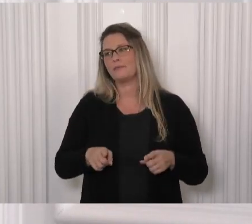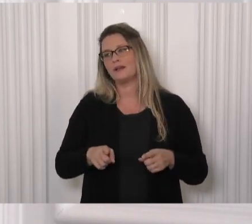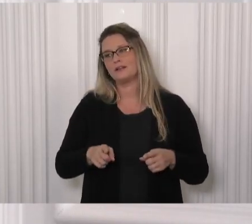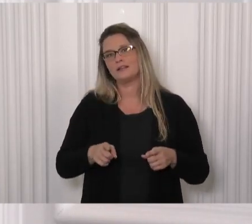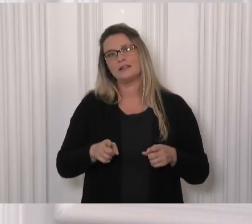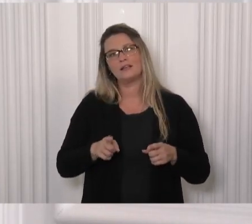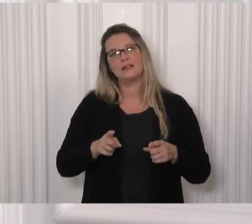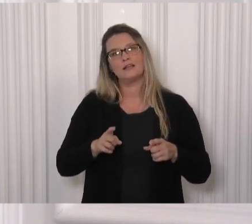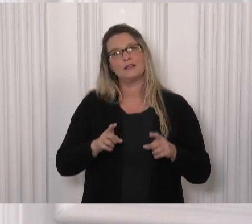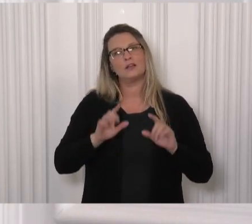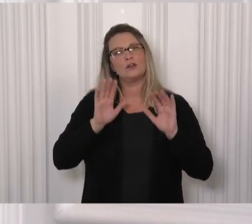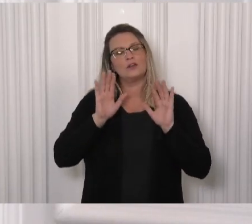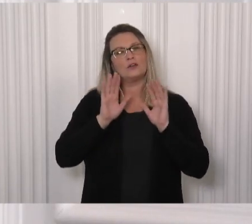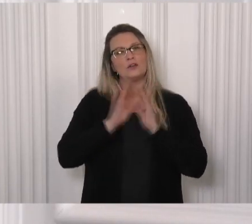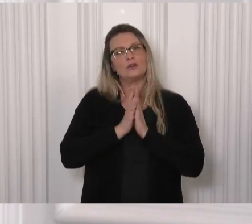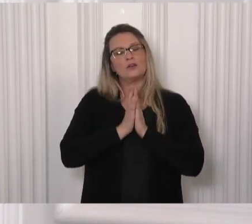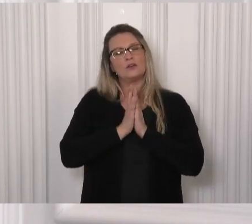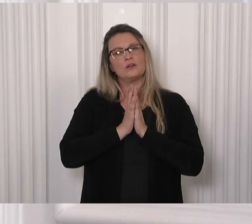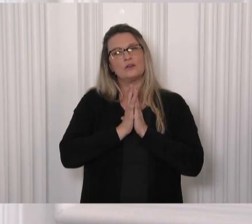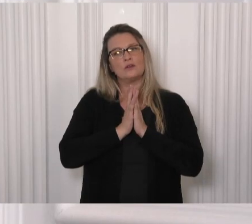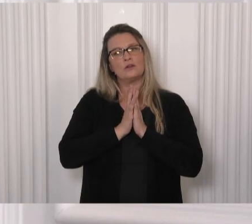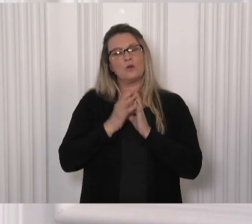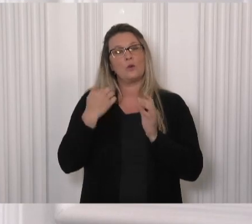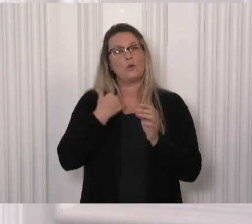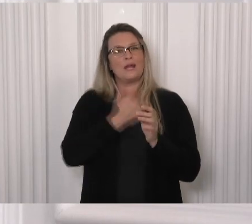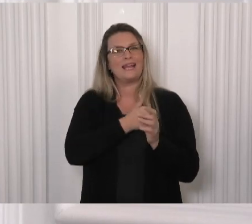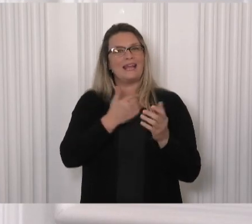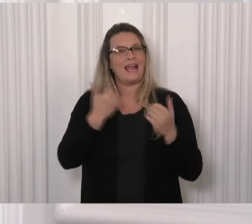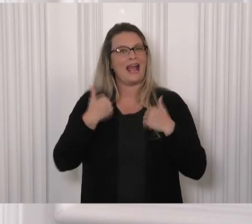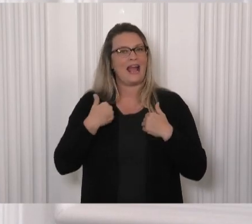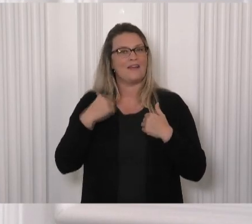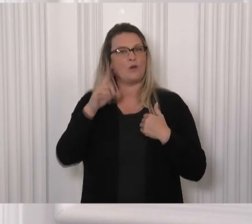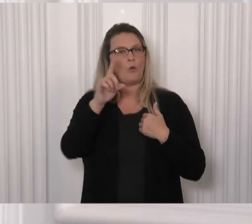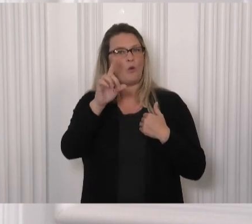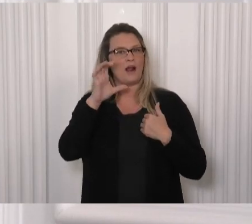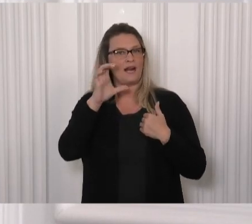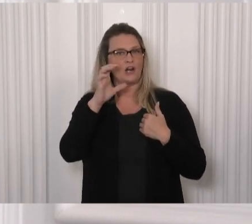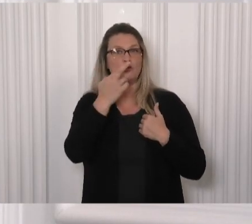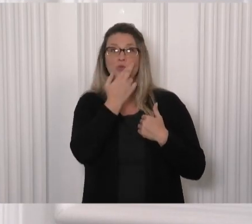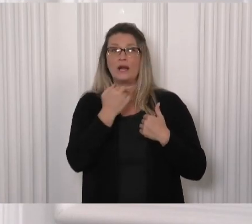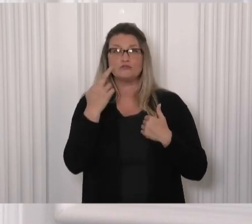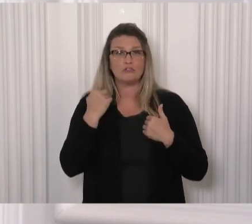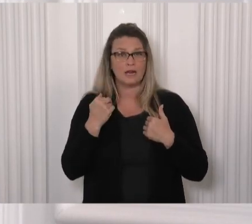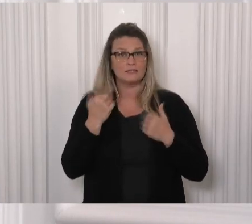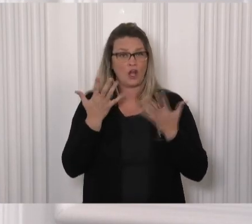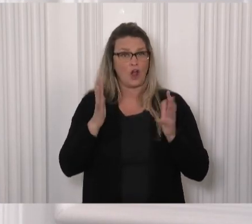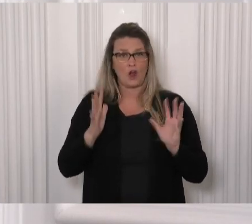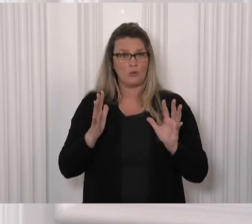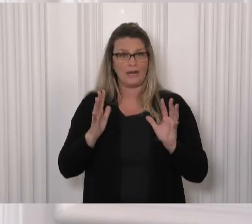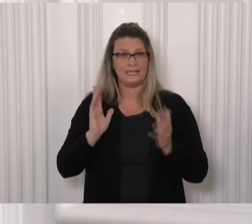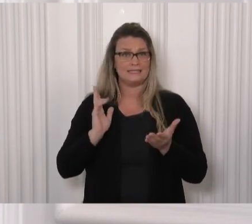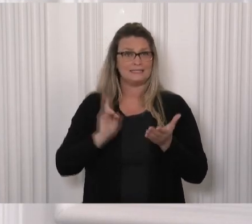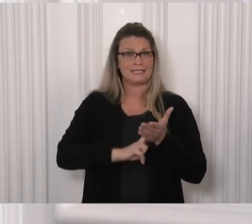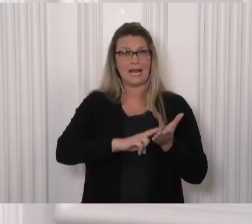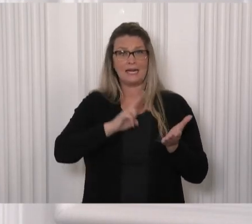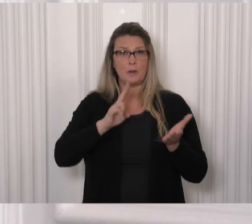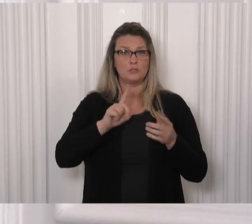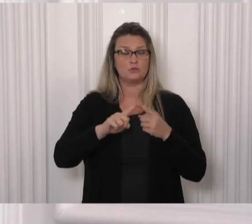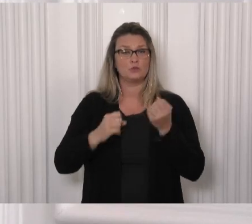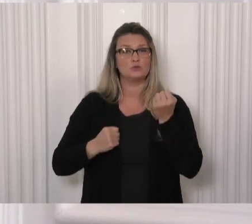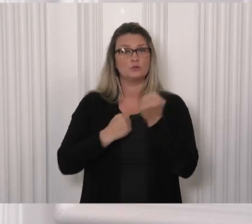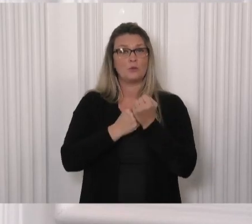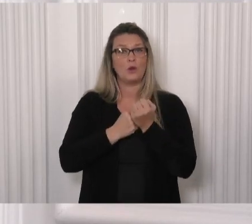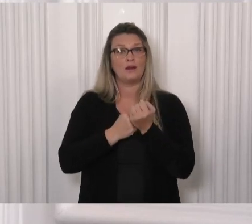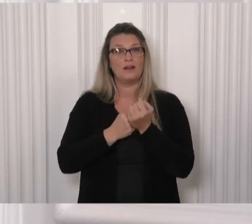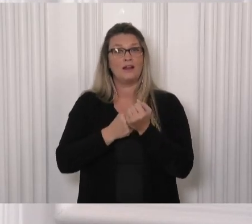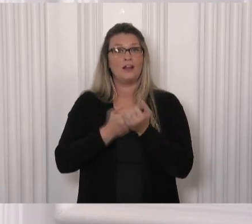great work of Chelsea Ruby with tourism. We have 100 restaurants already who have signed up to support the meal